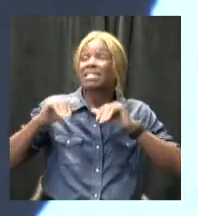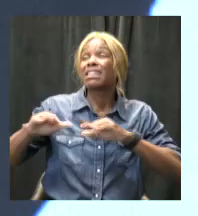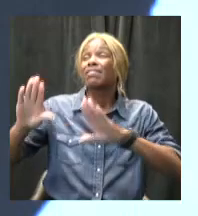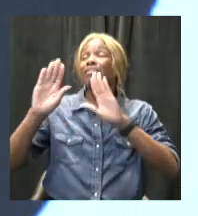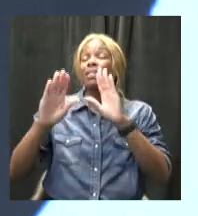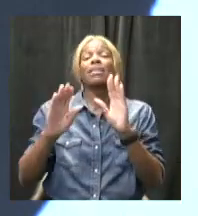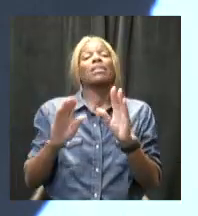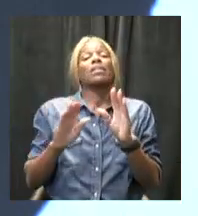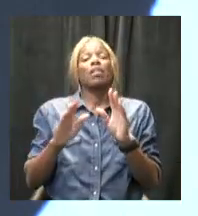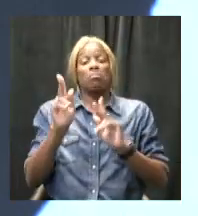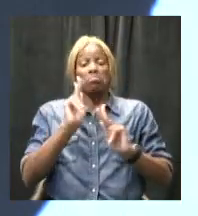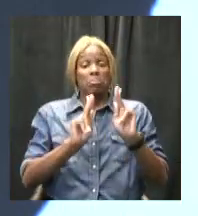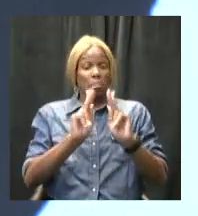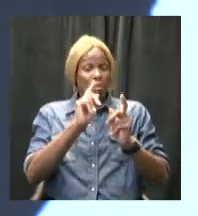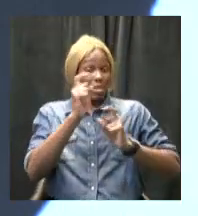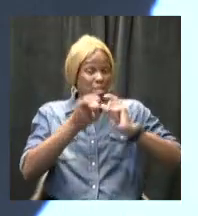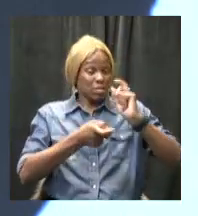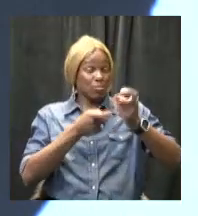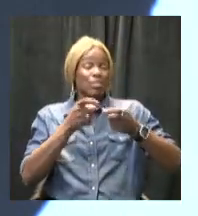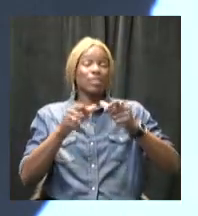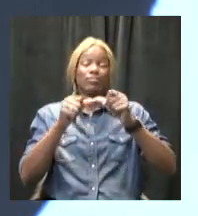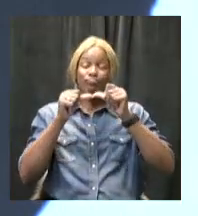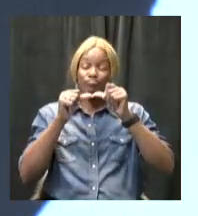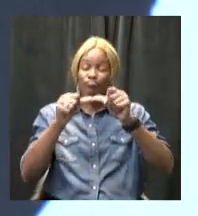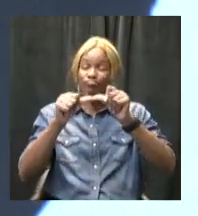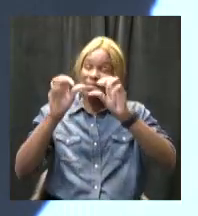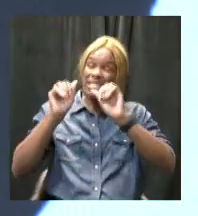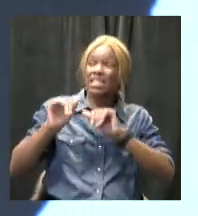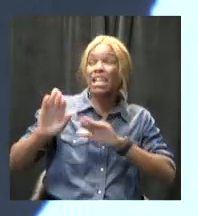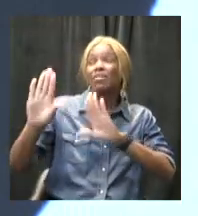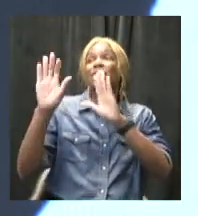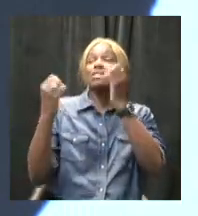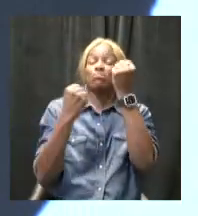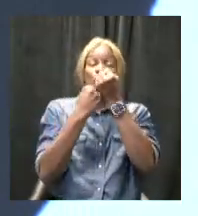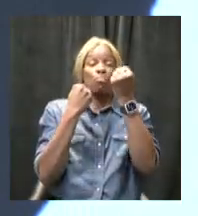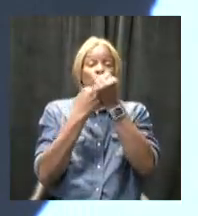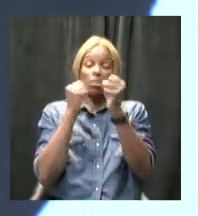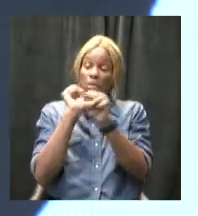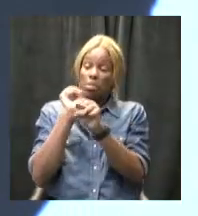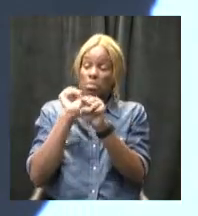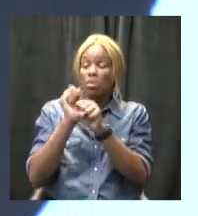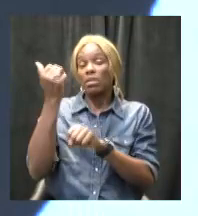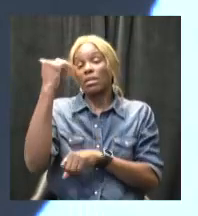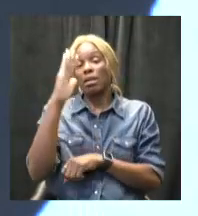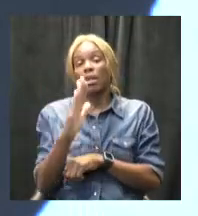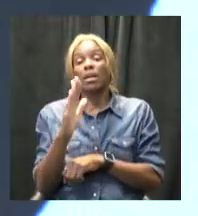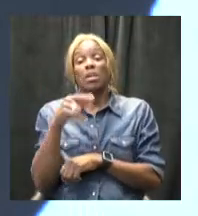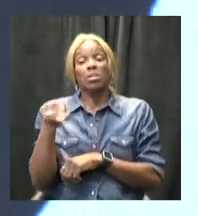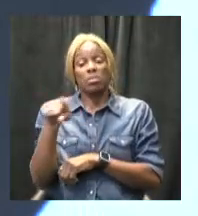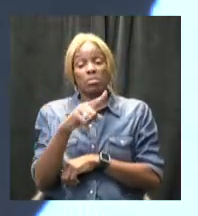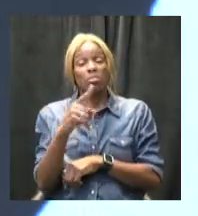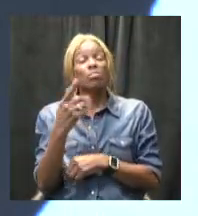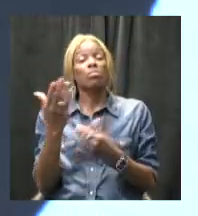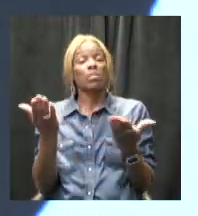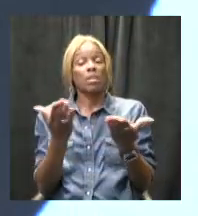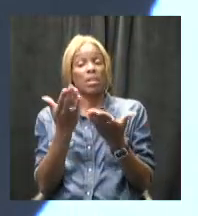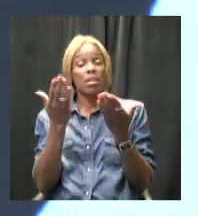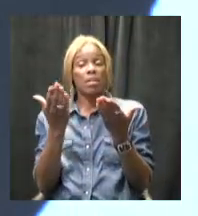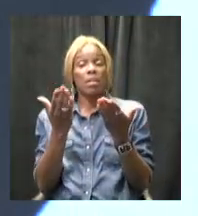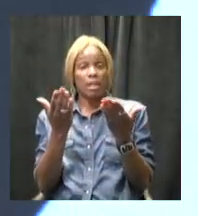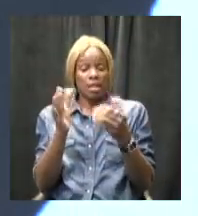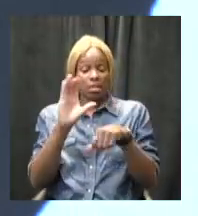Generous people kept on supporting the work of God. You in this room, in the middle of a pandemic, you kept on giving to